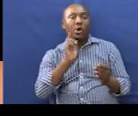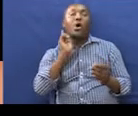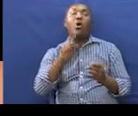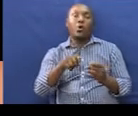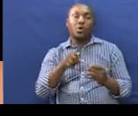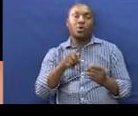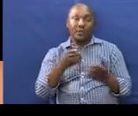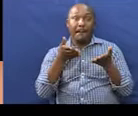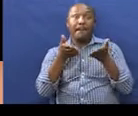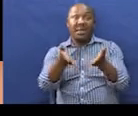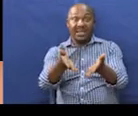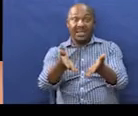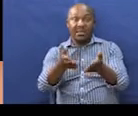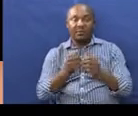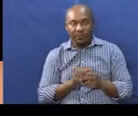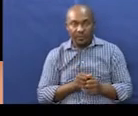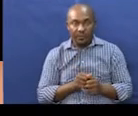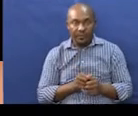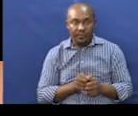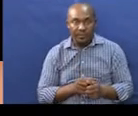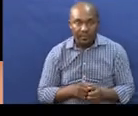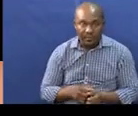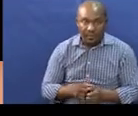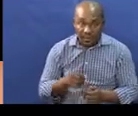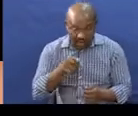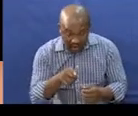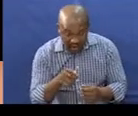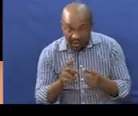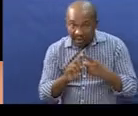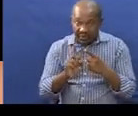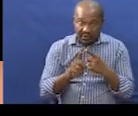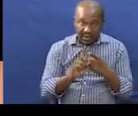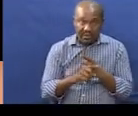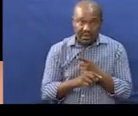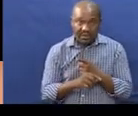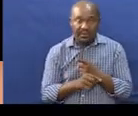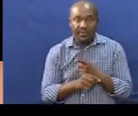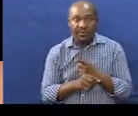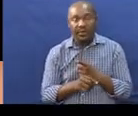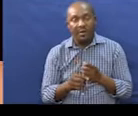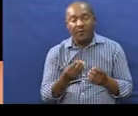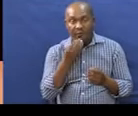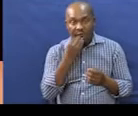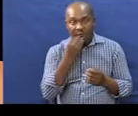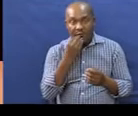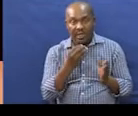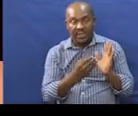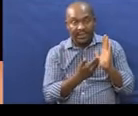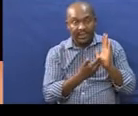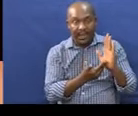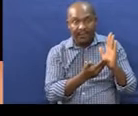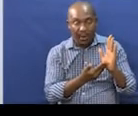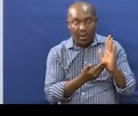That's first phase, if the food sample contains starch. What if there is no starch in the